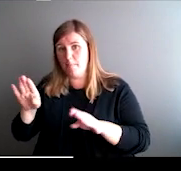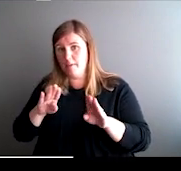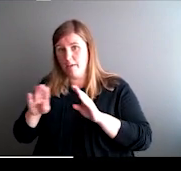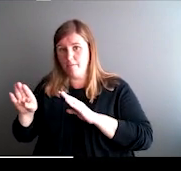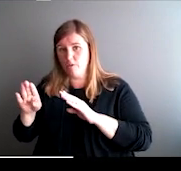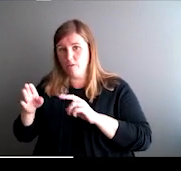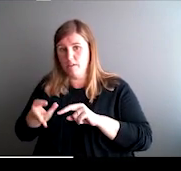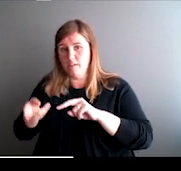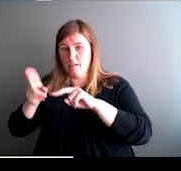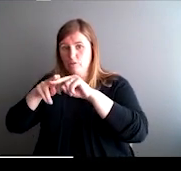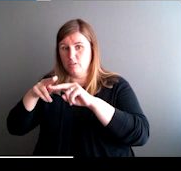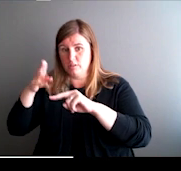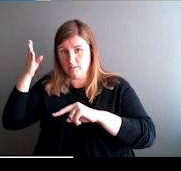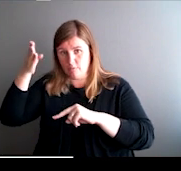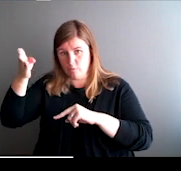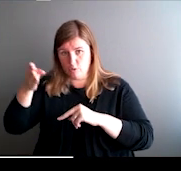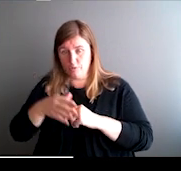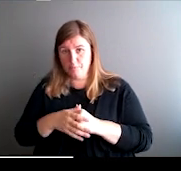behavior increases in the future.